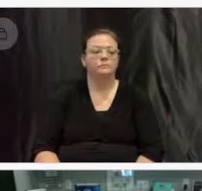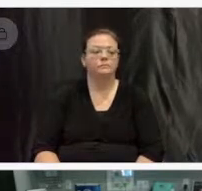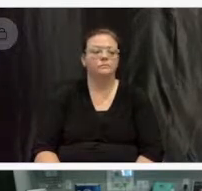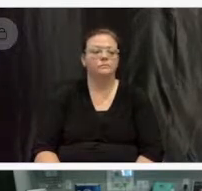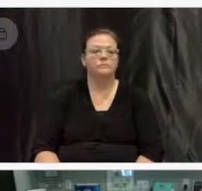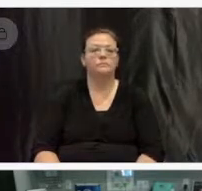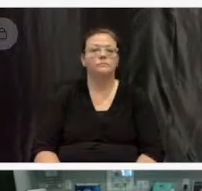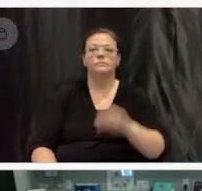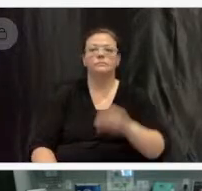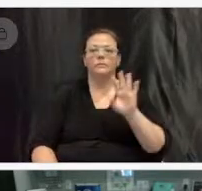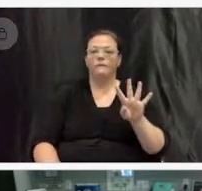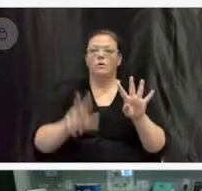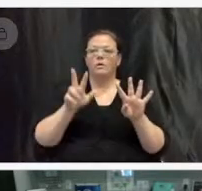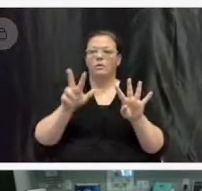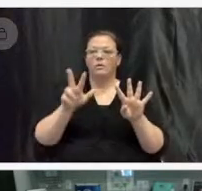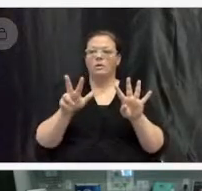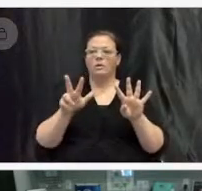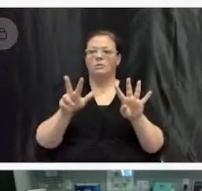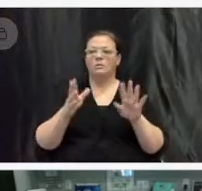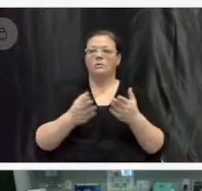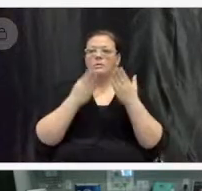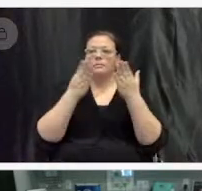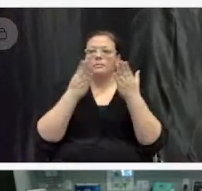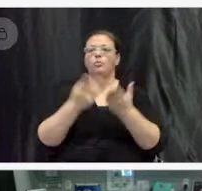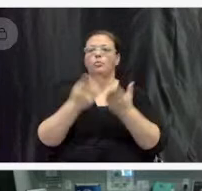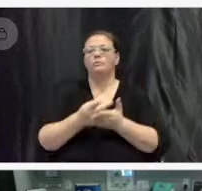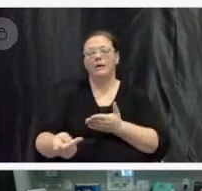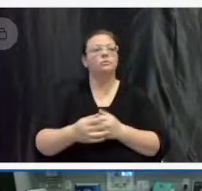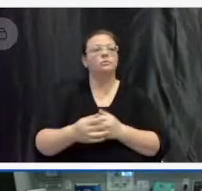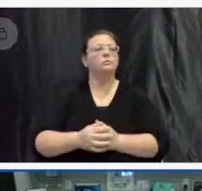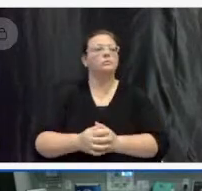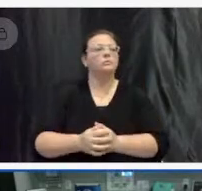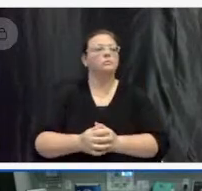It's 4-3, motion fails.